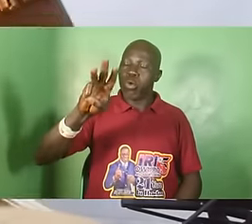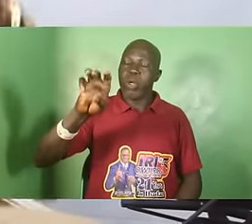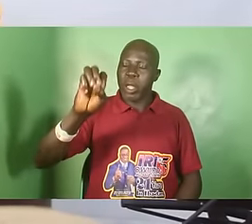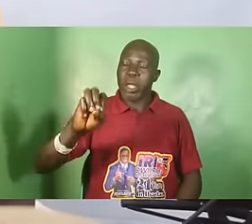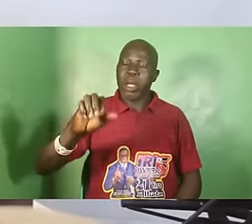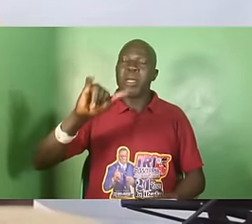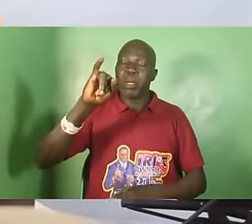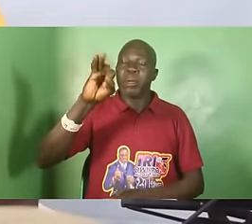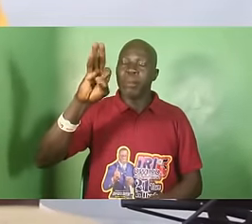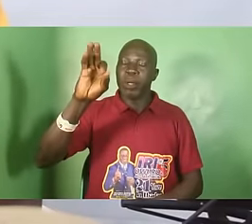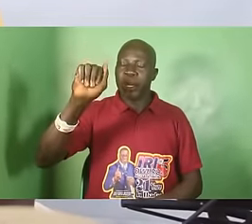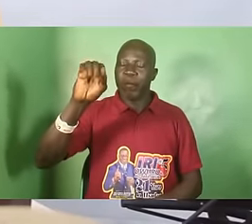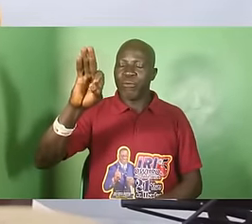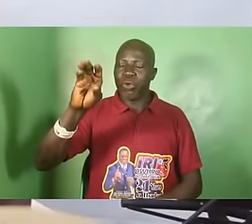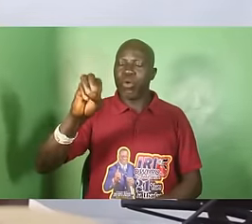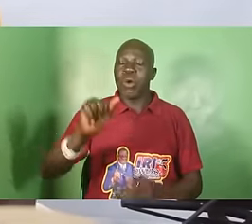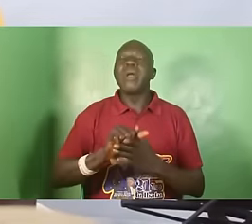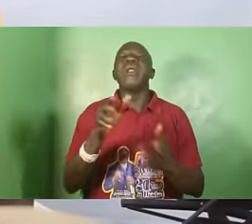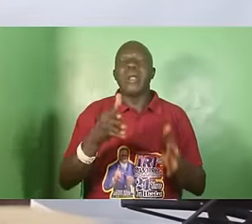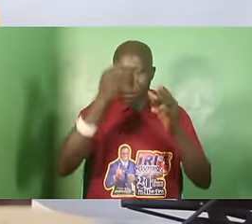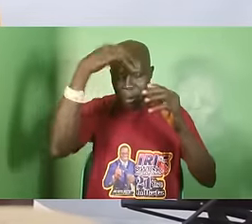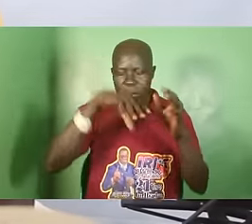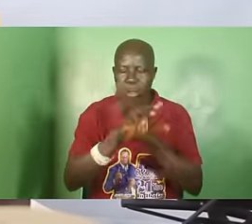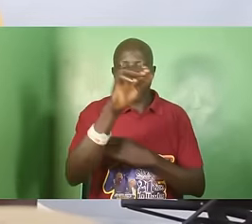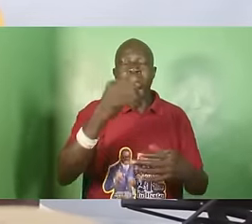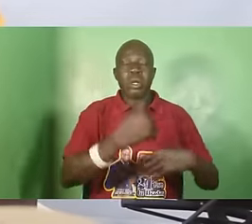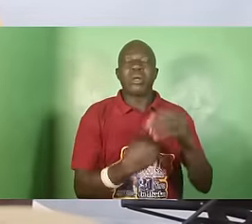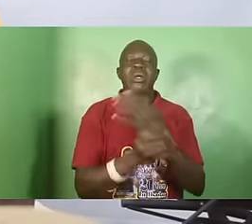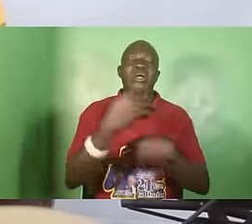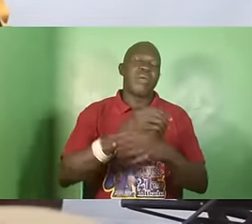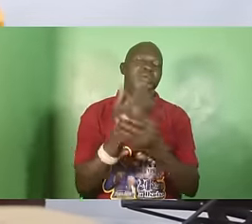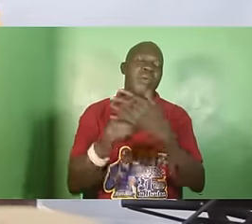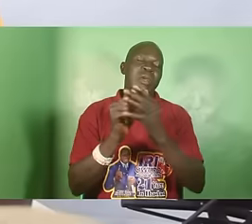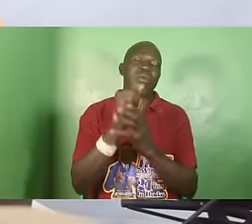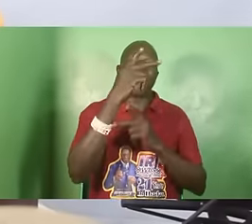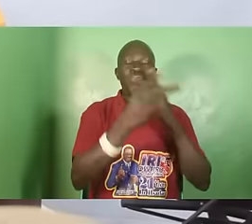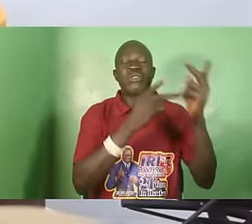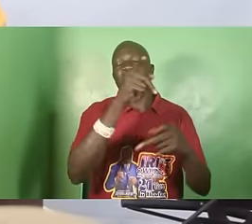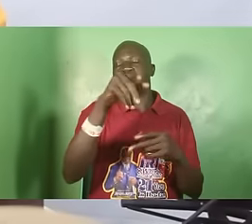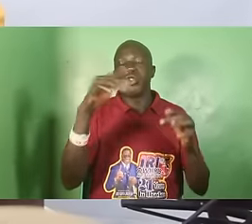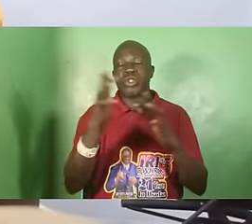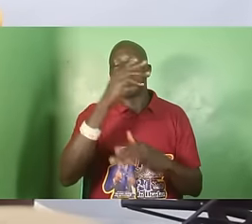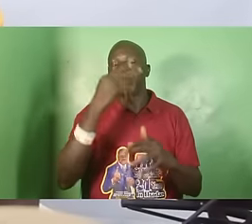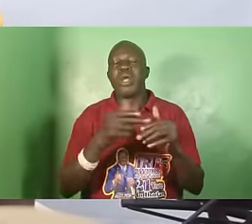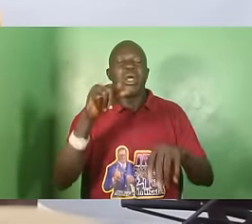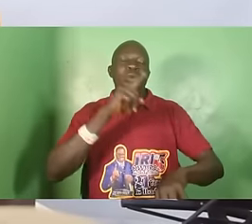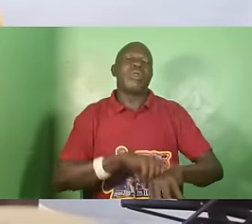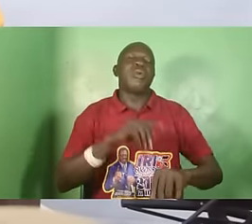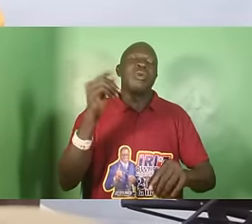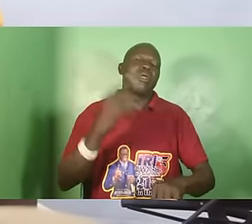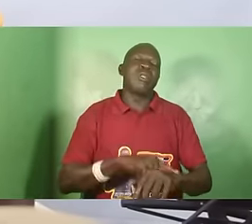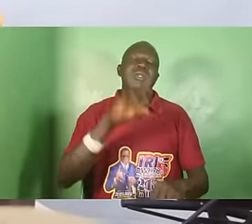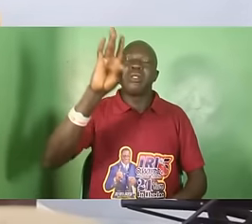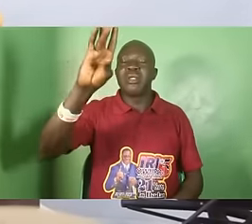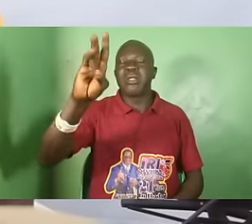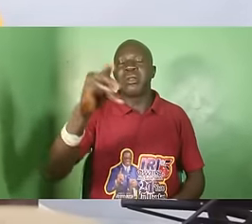a jack by the men. Beggar, let's assemble. Like barrel. By the grace of God. And thought that yet, you know. What I put at the end of the day. Amen. Who made the law? Seven.